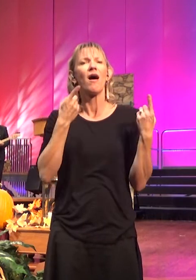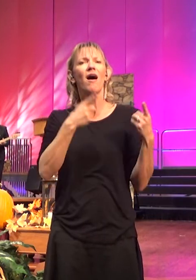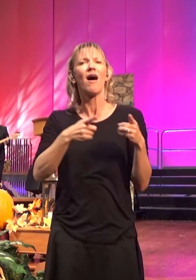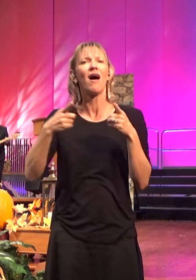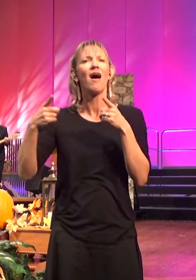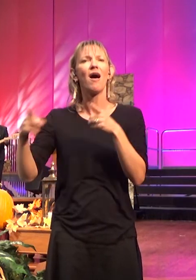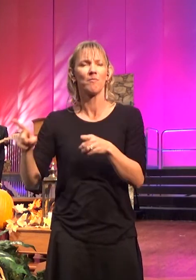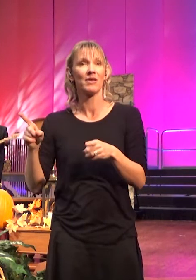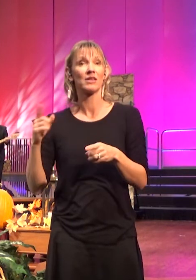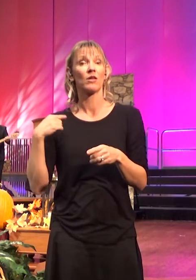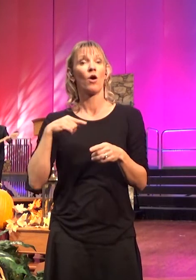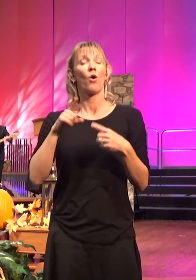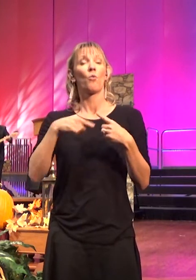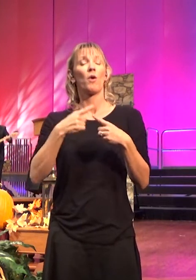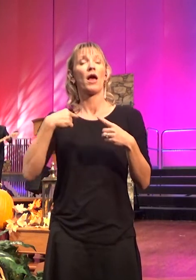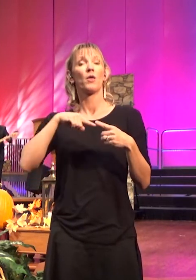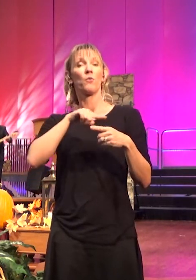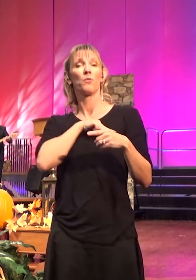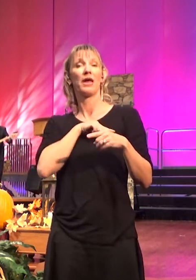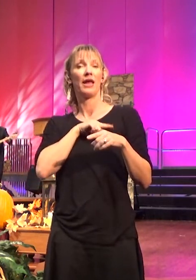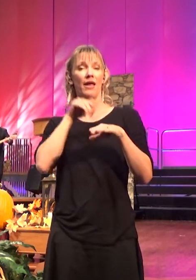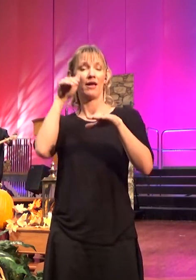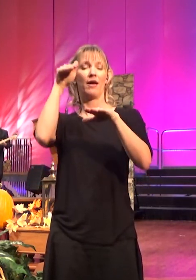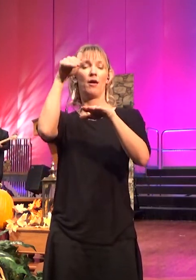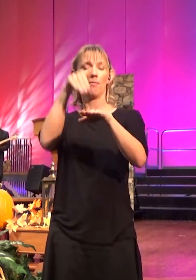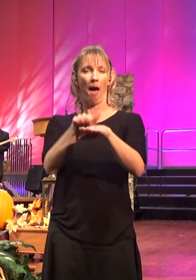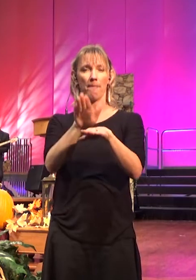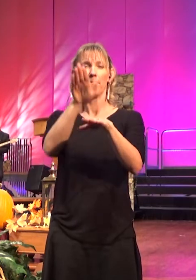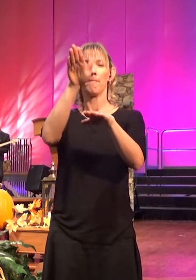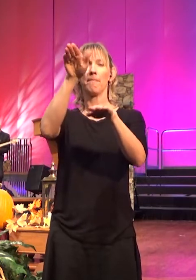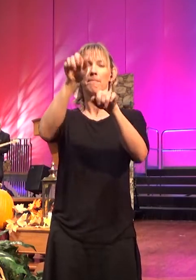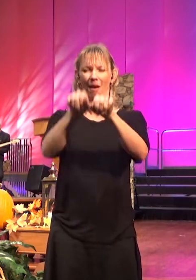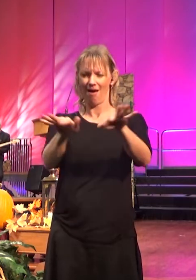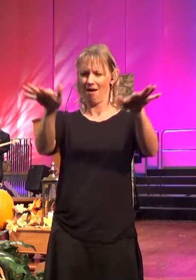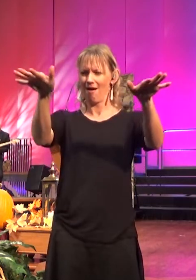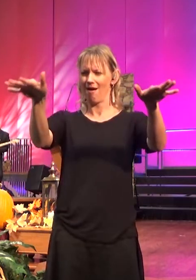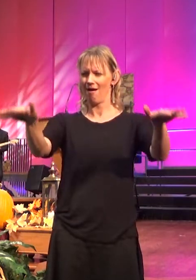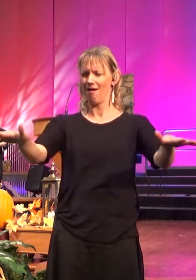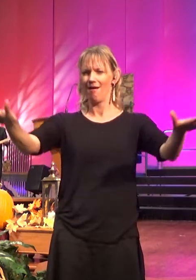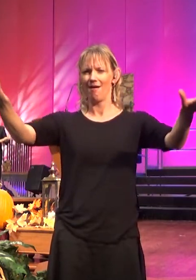What's at stake is the splash we make